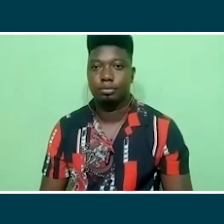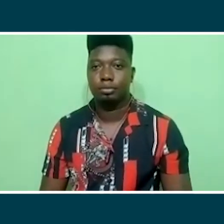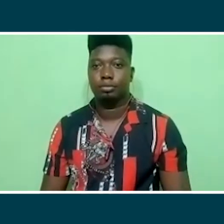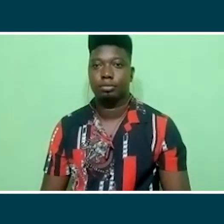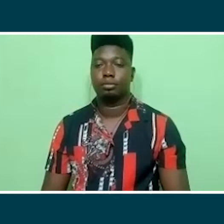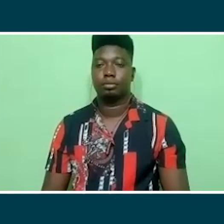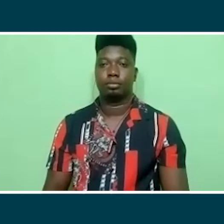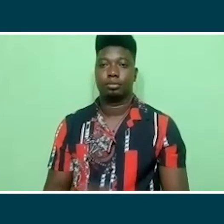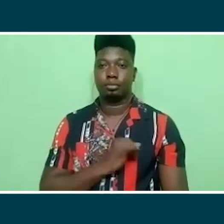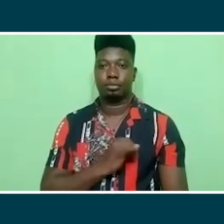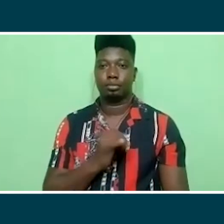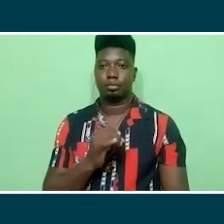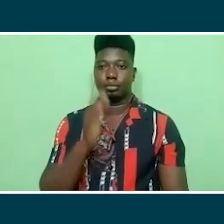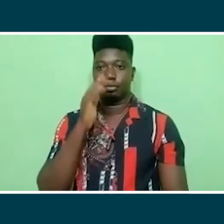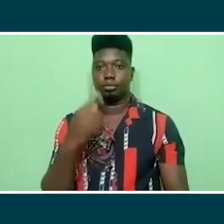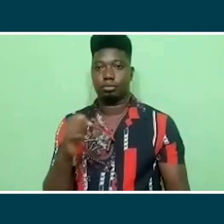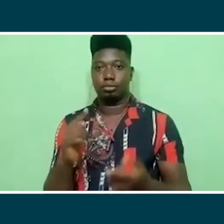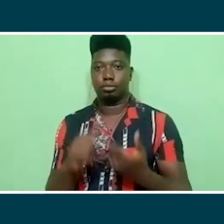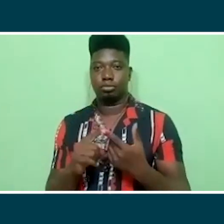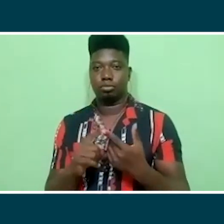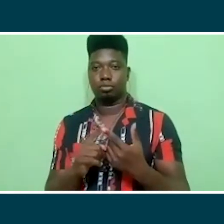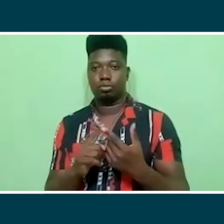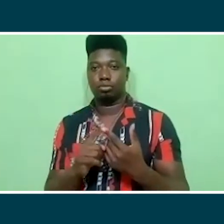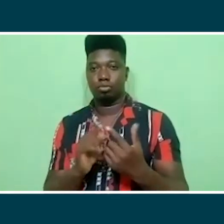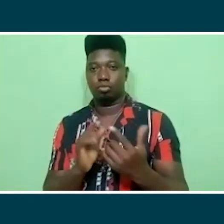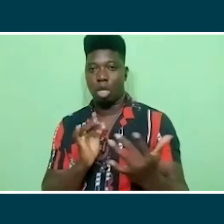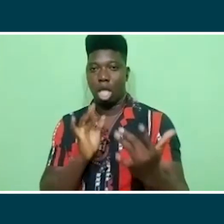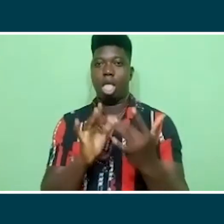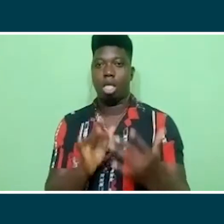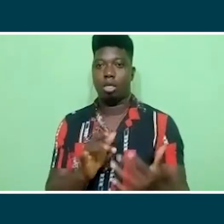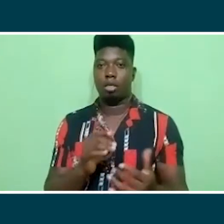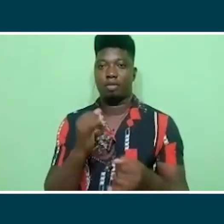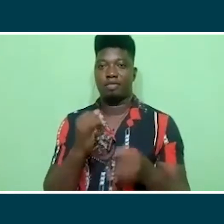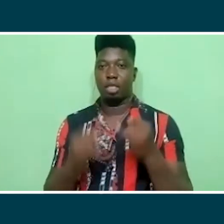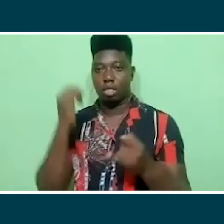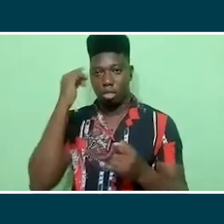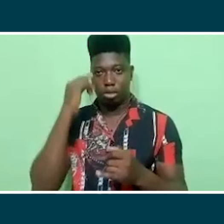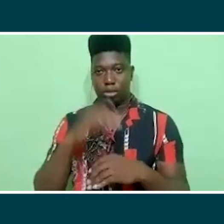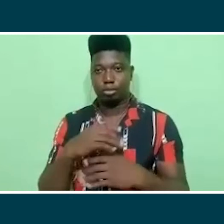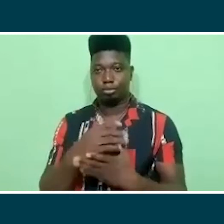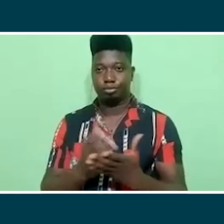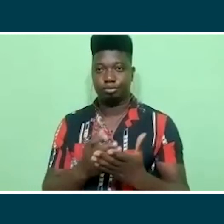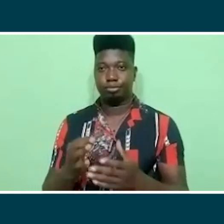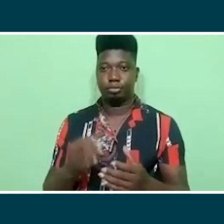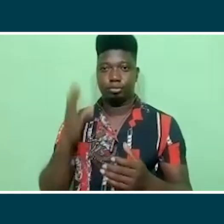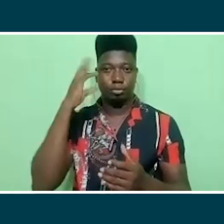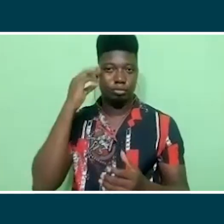my final thoughts to some of the experiences I've had while in the States, because I've just trying to I've been